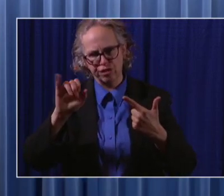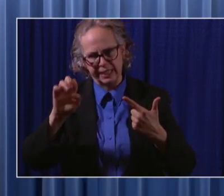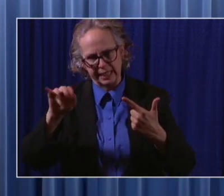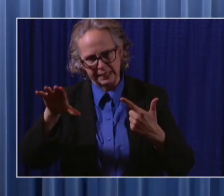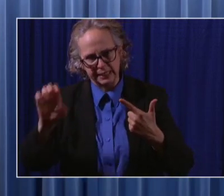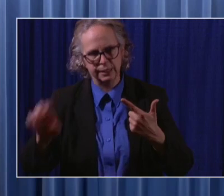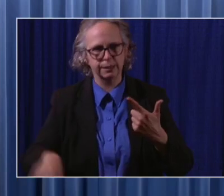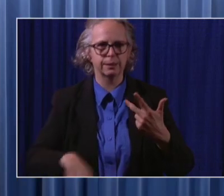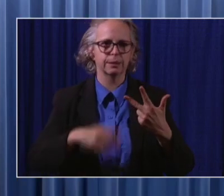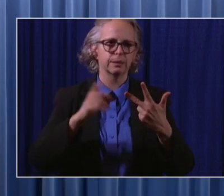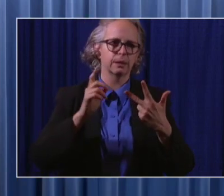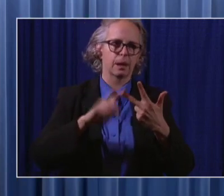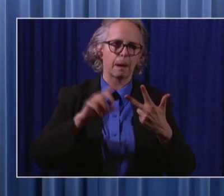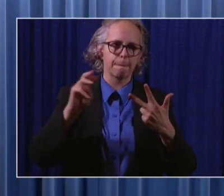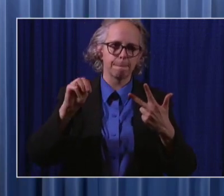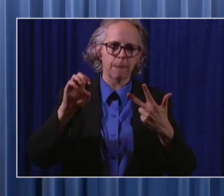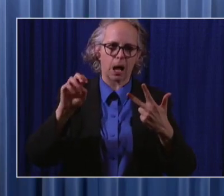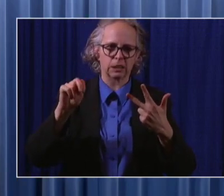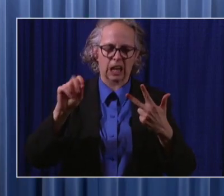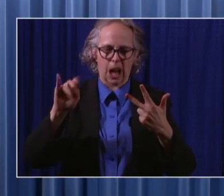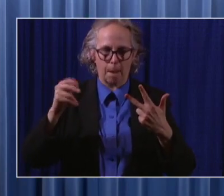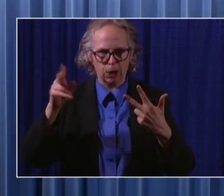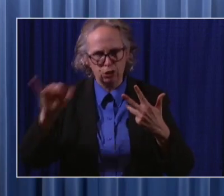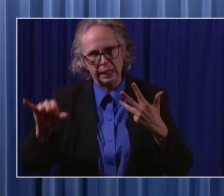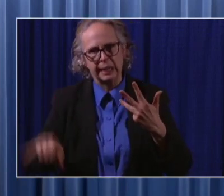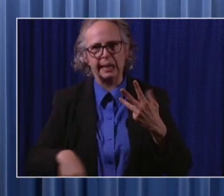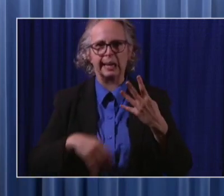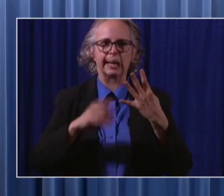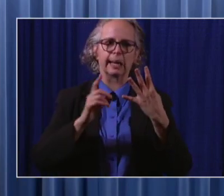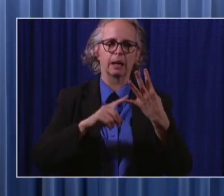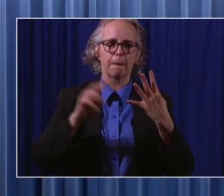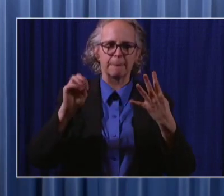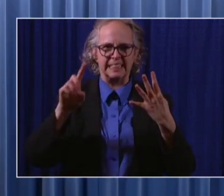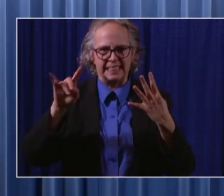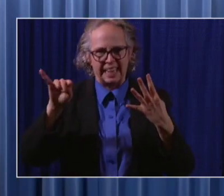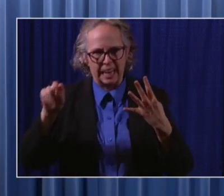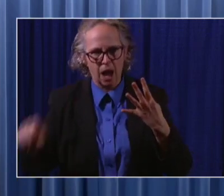those reasons. Let's talk about Henry County.